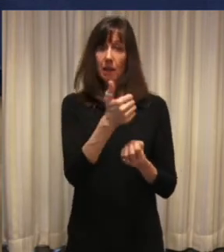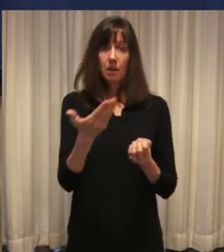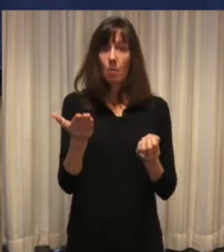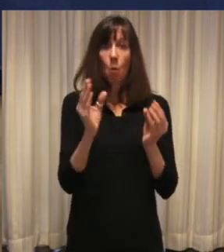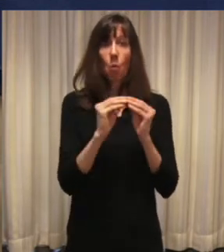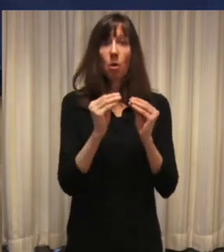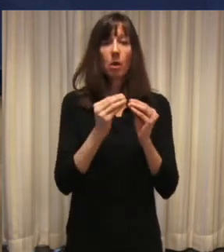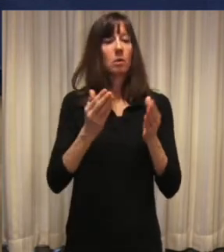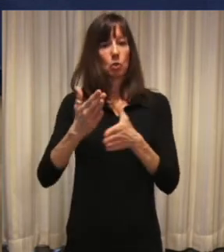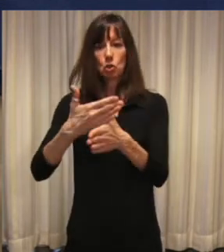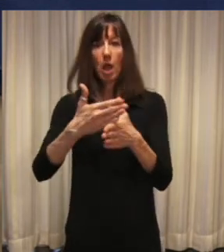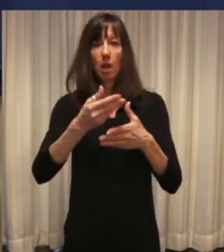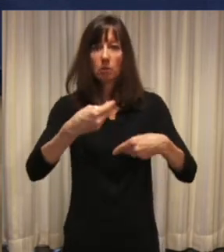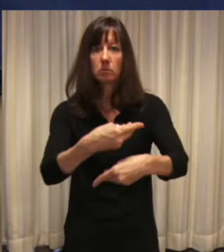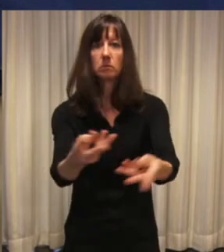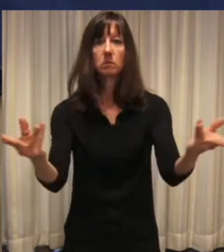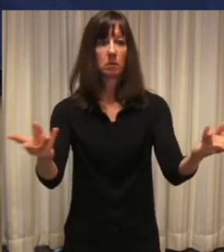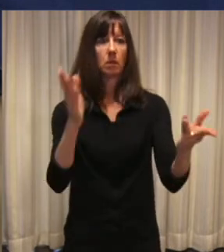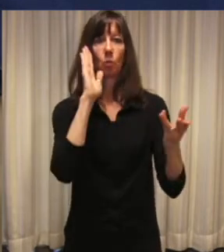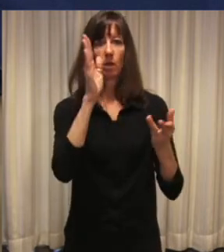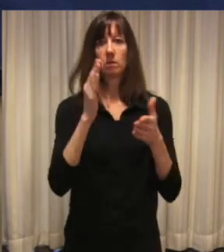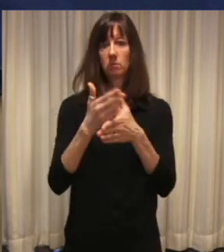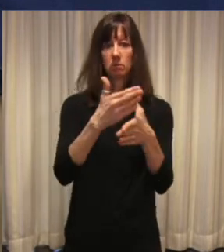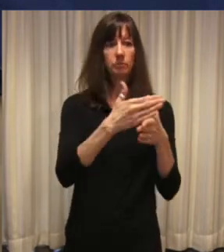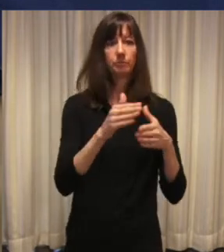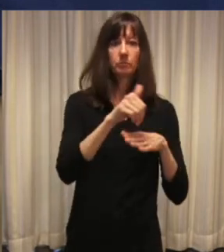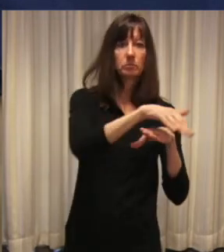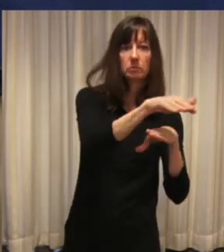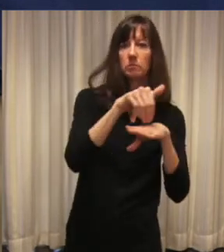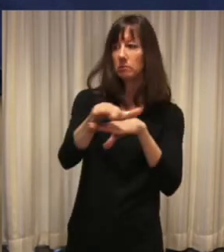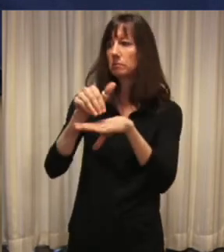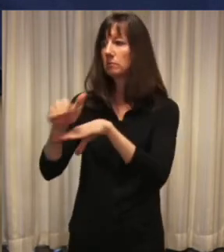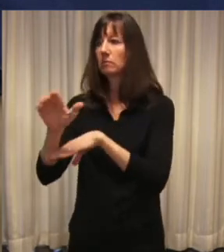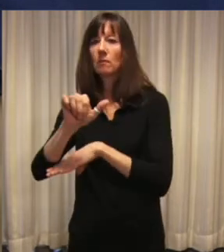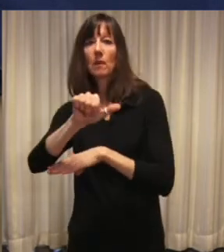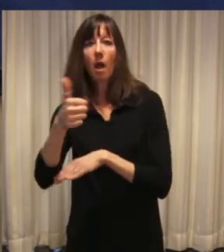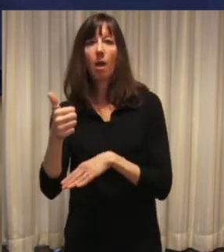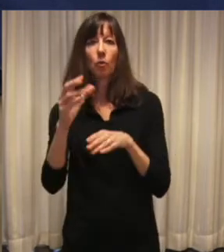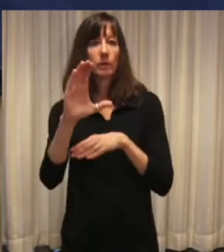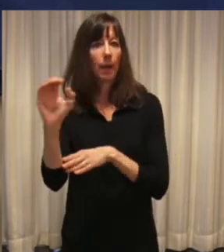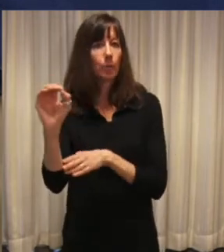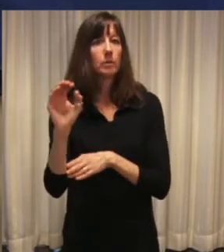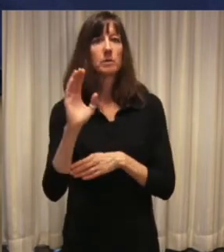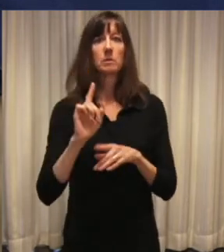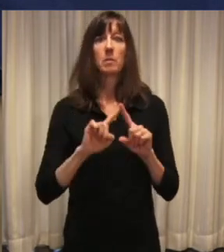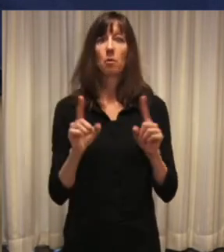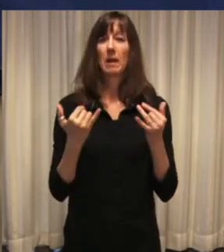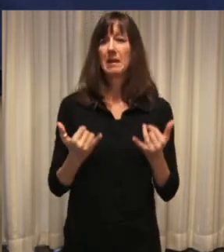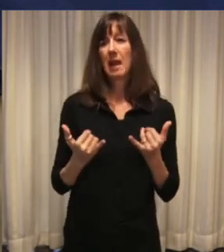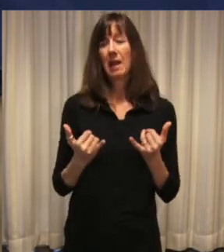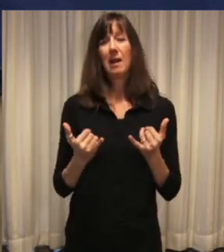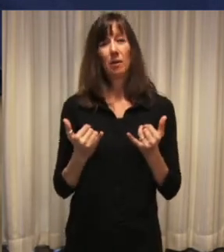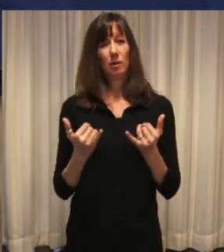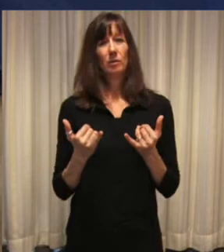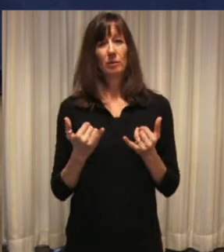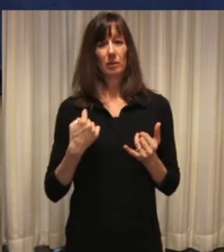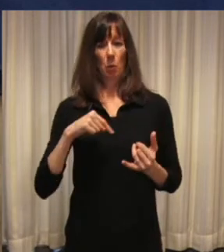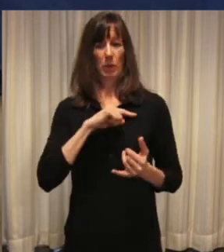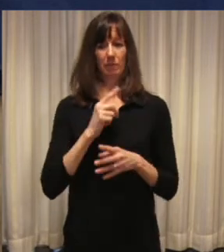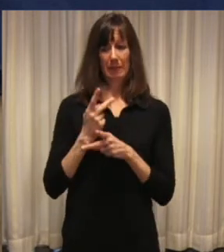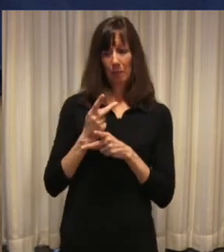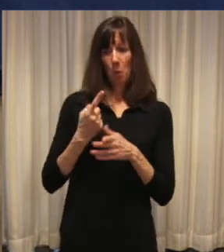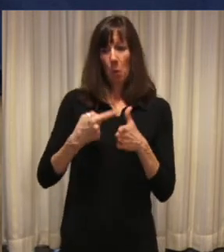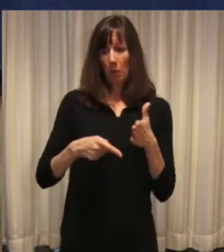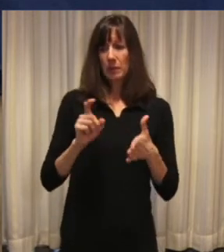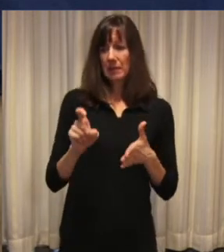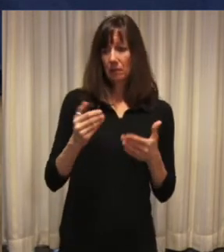now, as we talked about earlier, we're pretty tight, and we have not done that at this point. Oh, I think